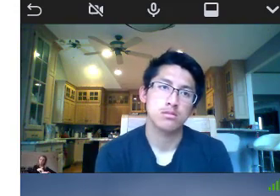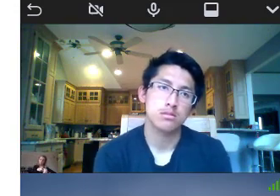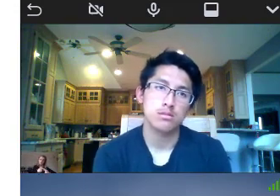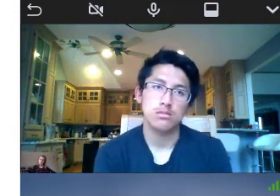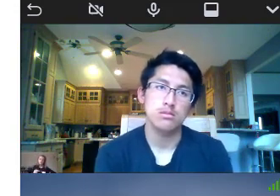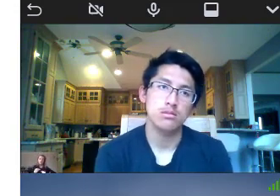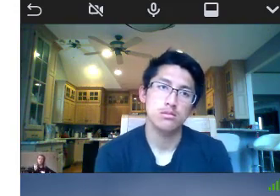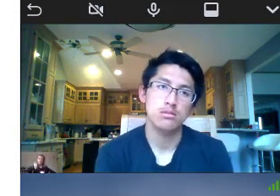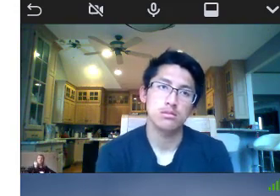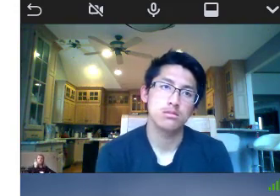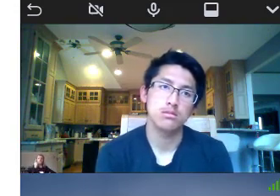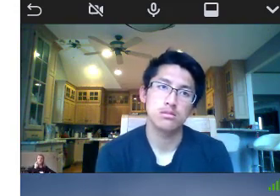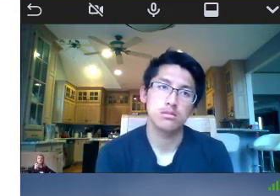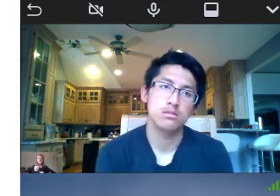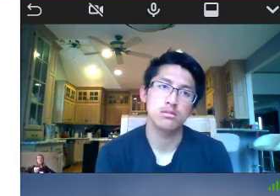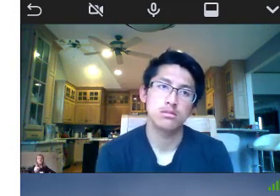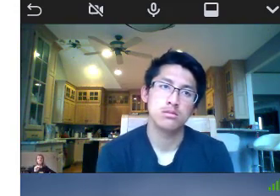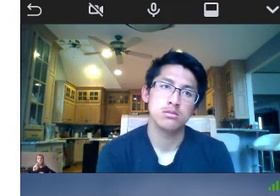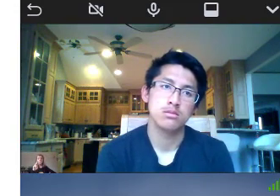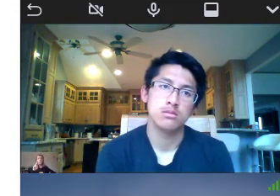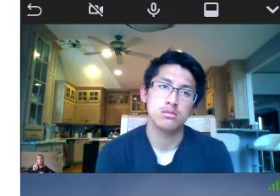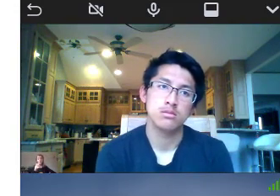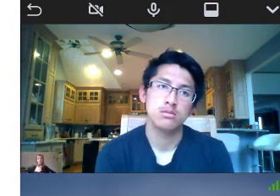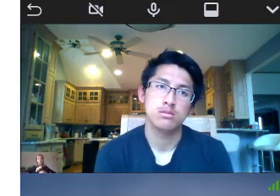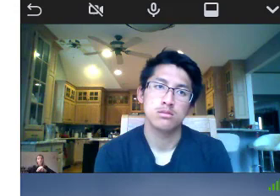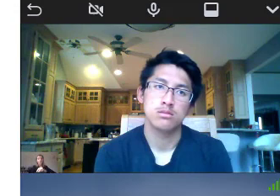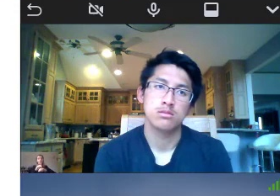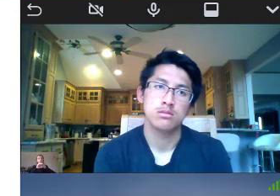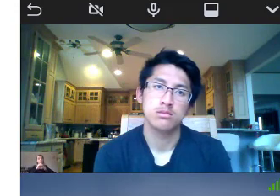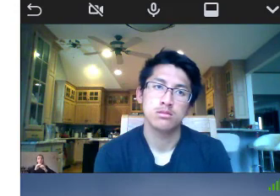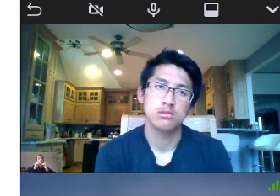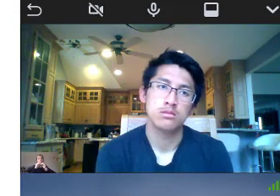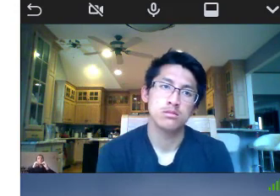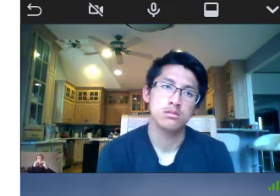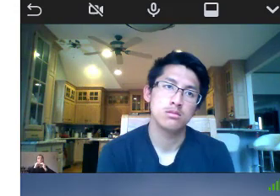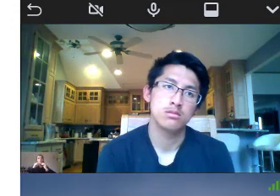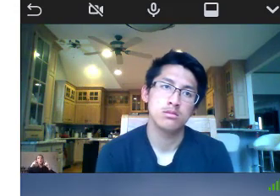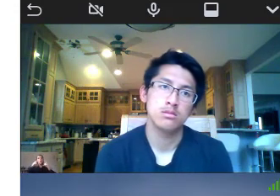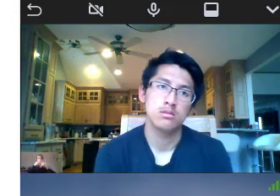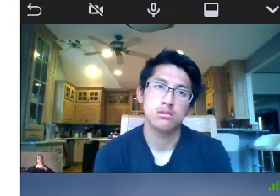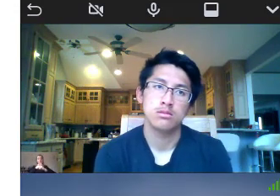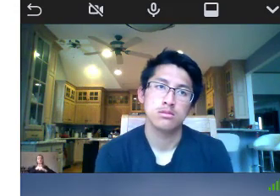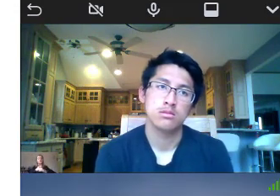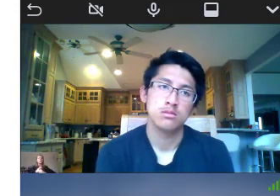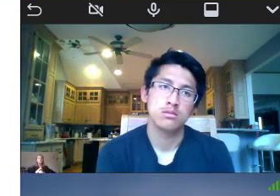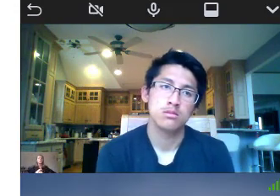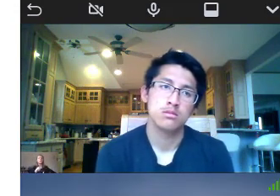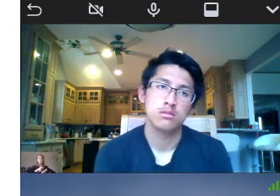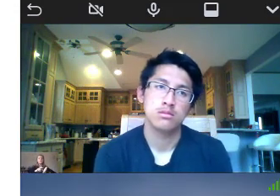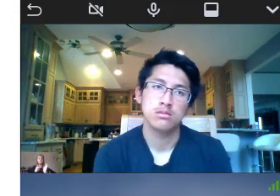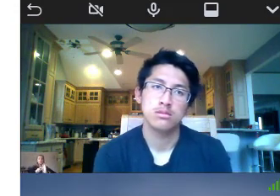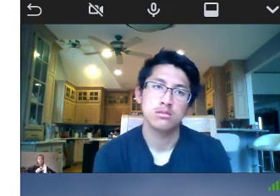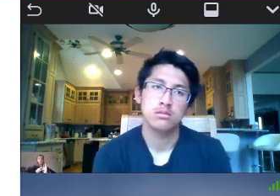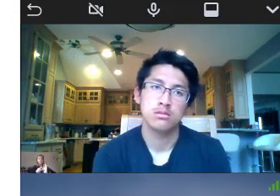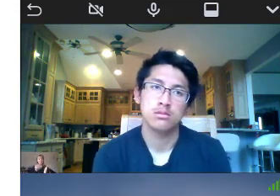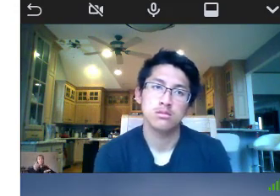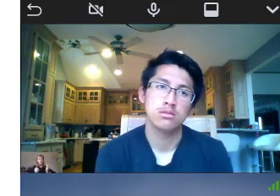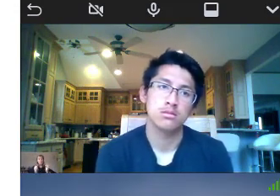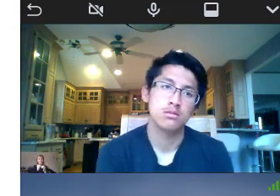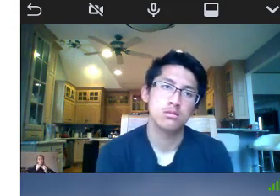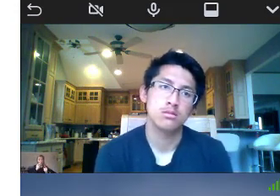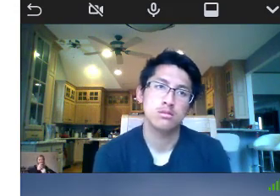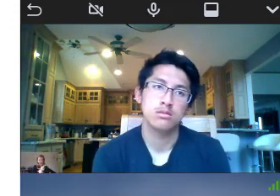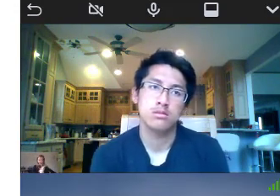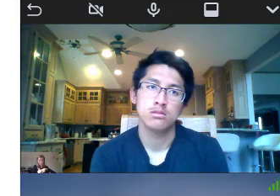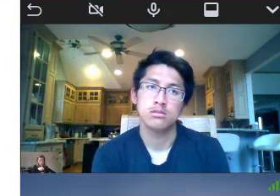up, they're probably more accurate in a particular window. But I would probably try